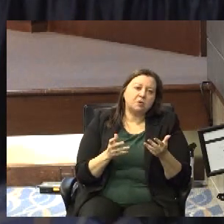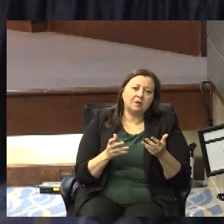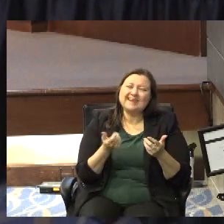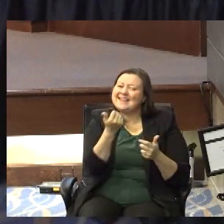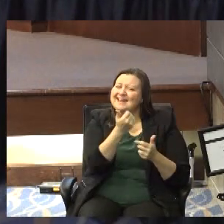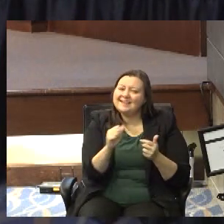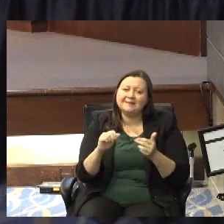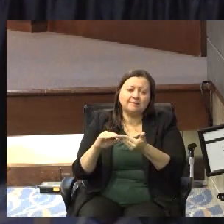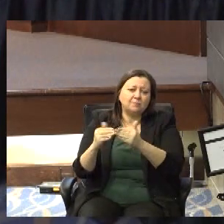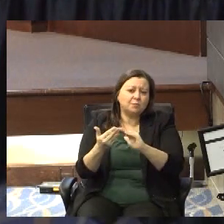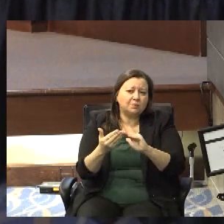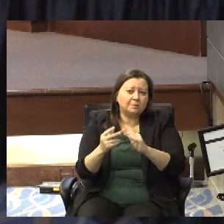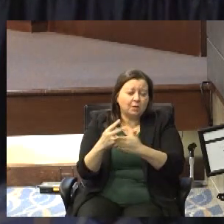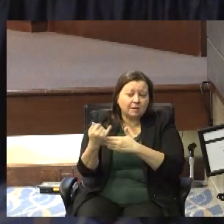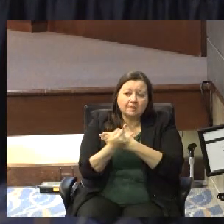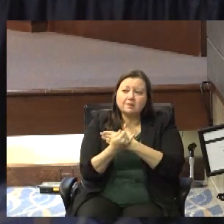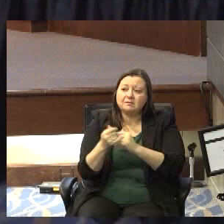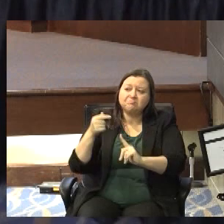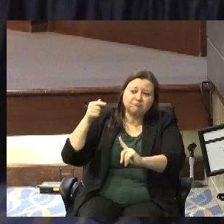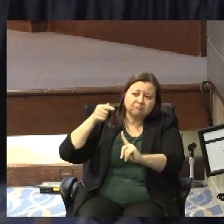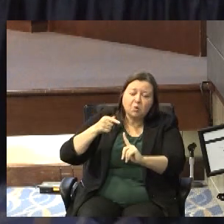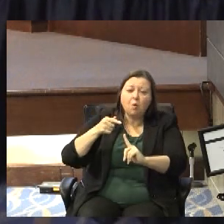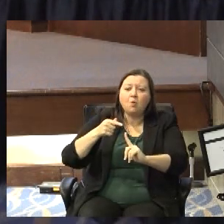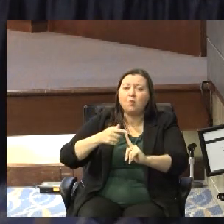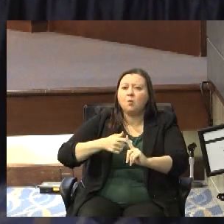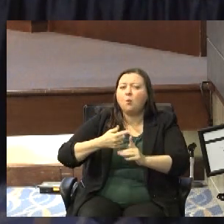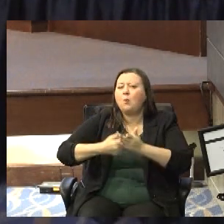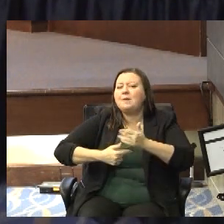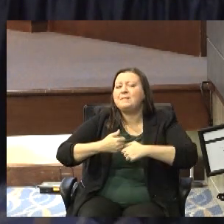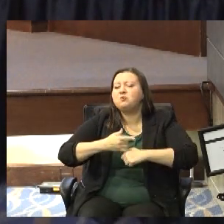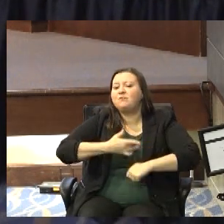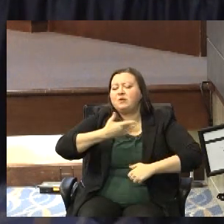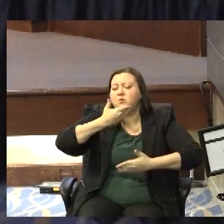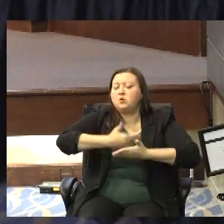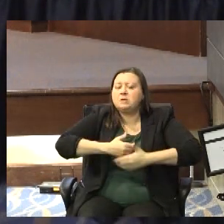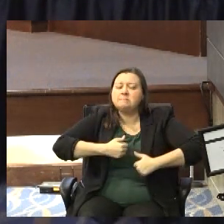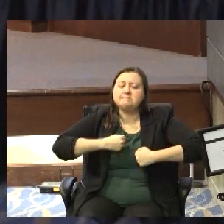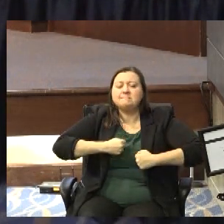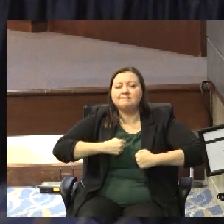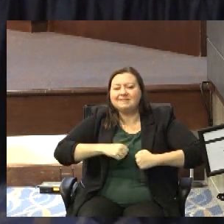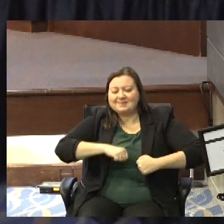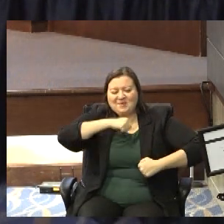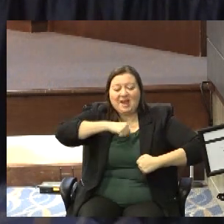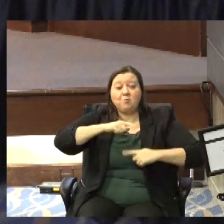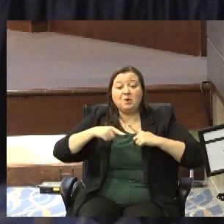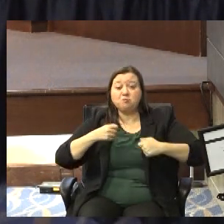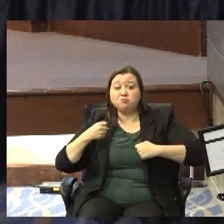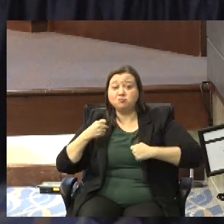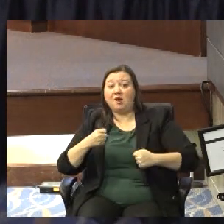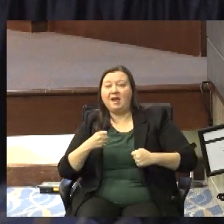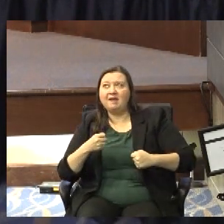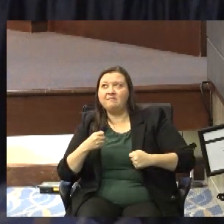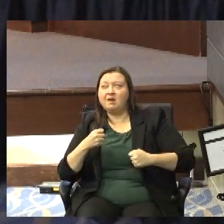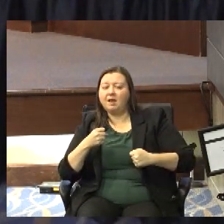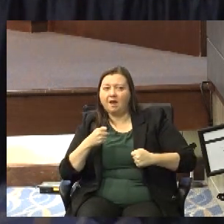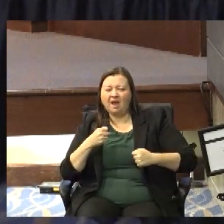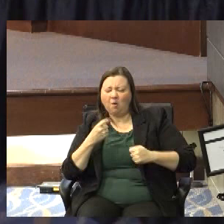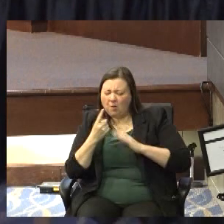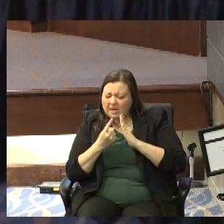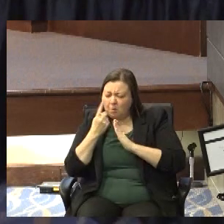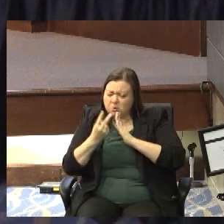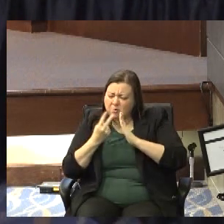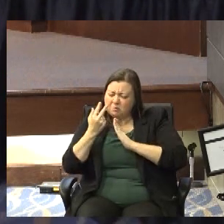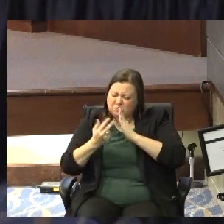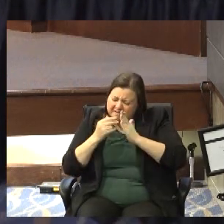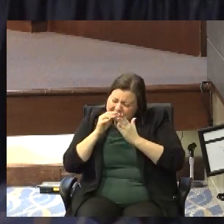any community project. I mean, it's like, you know, the things that make you feel really good about a project is when you drive into it and there's things that you've spent hours laboring